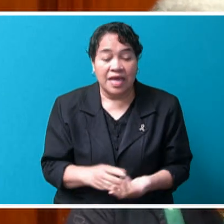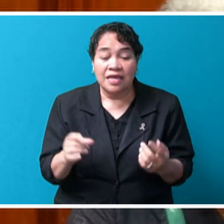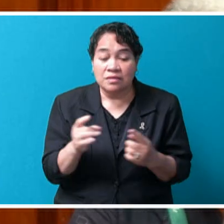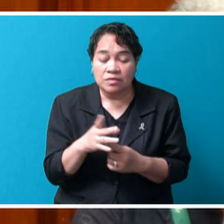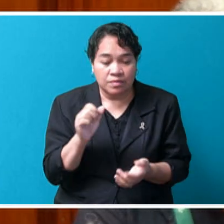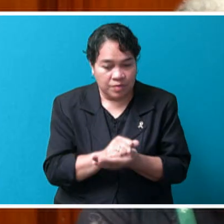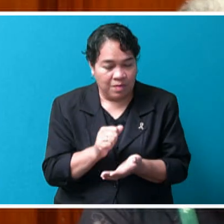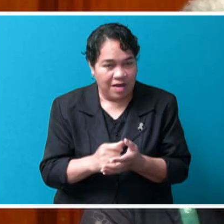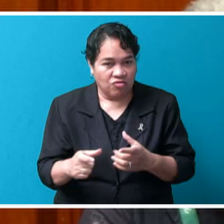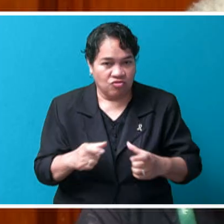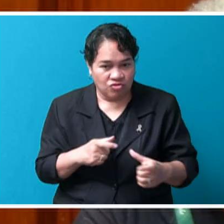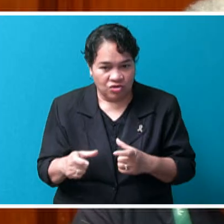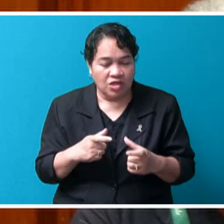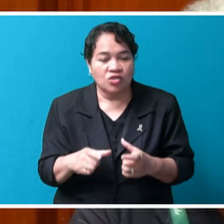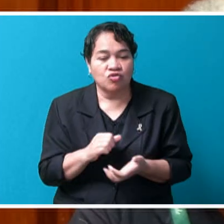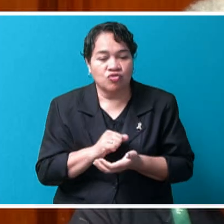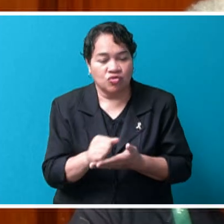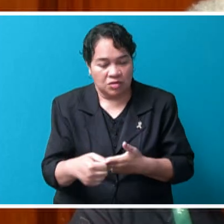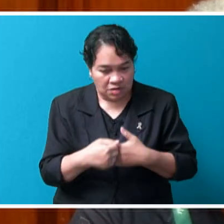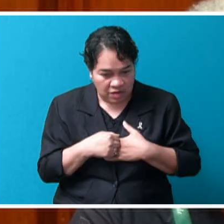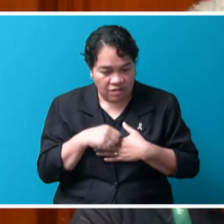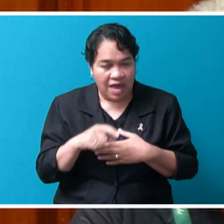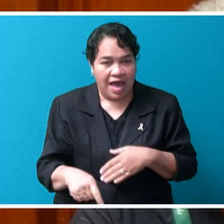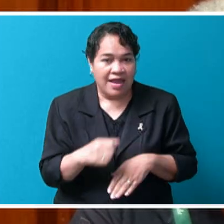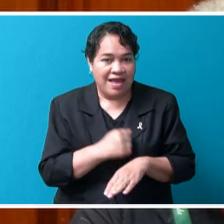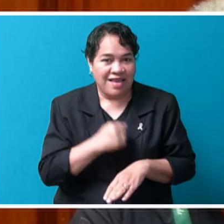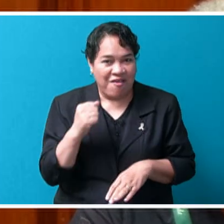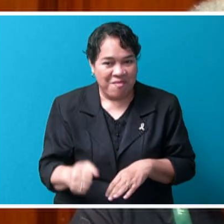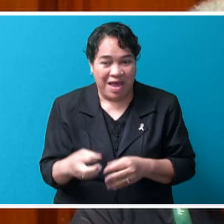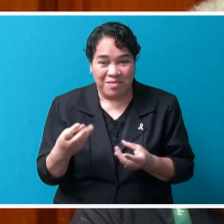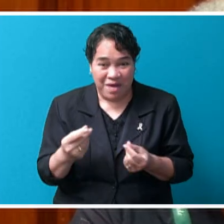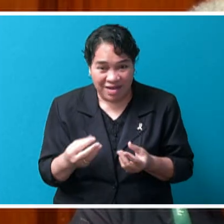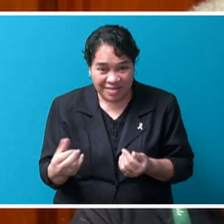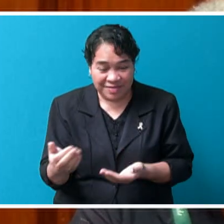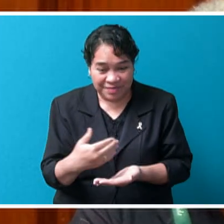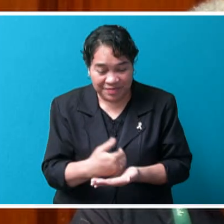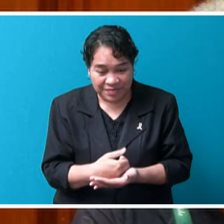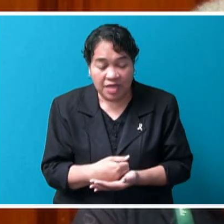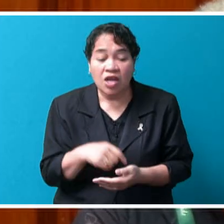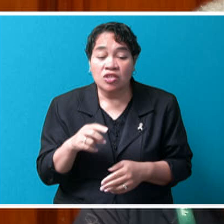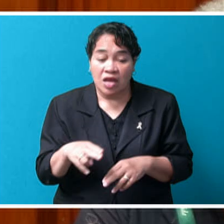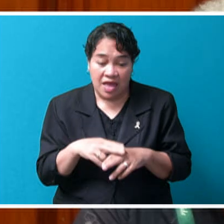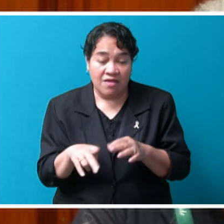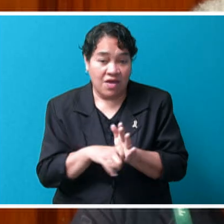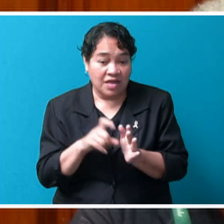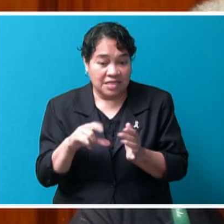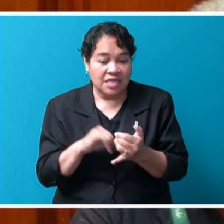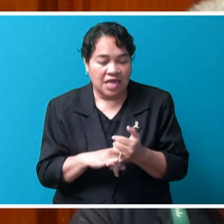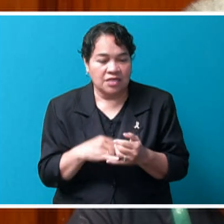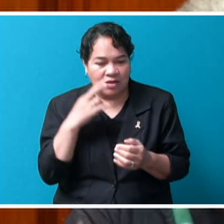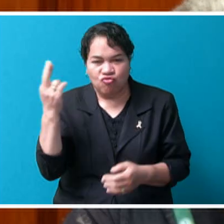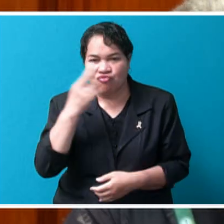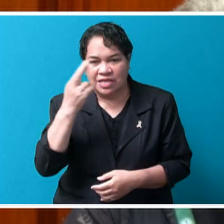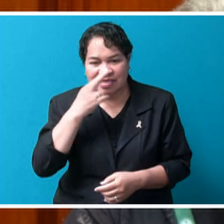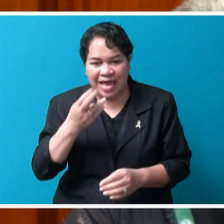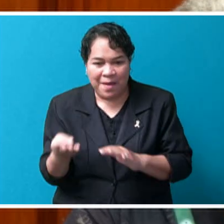to safeguard government revenue. Mr. Speaker, sir, FRCS applies a risk-based approach